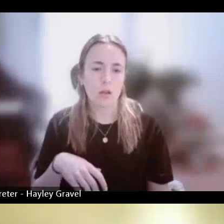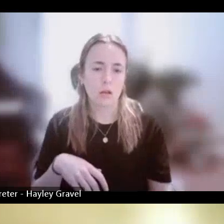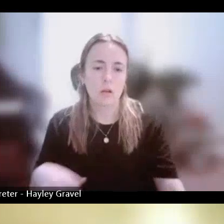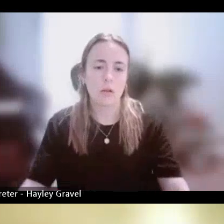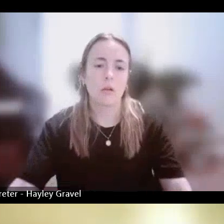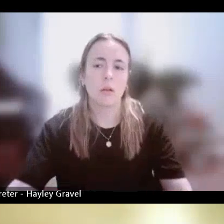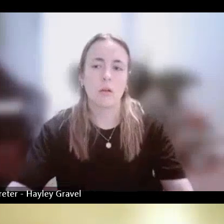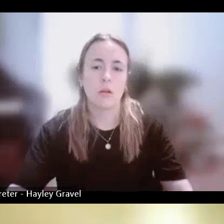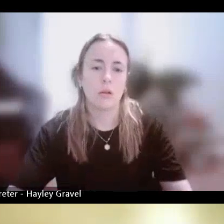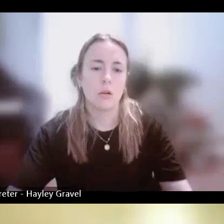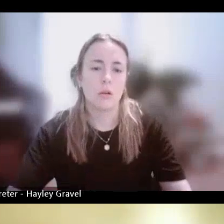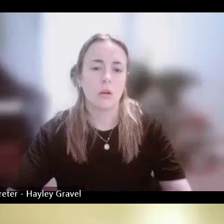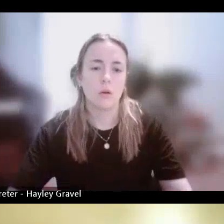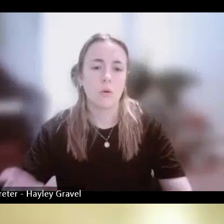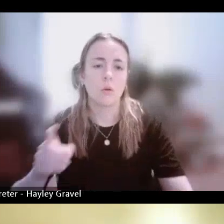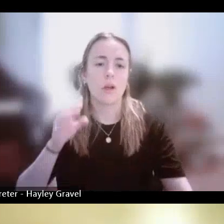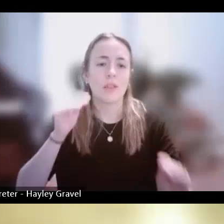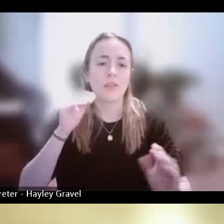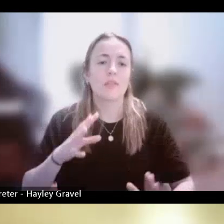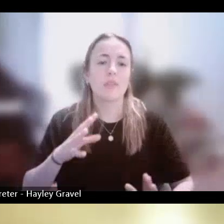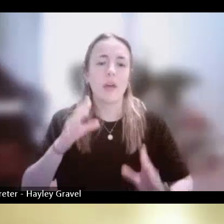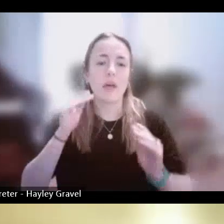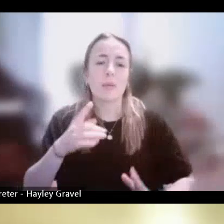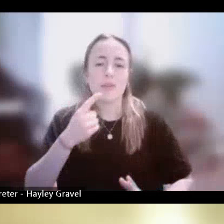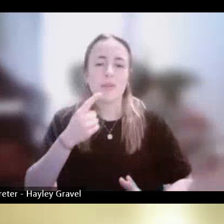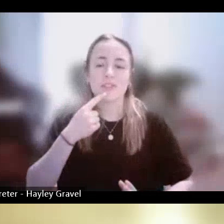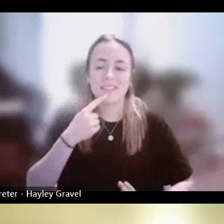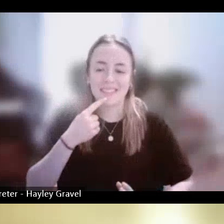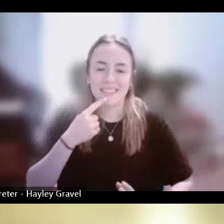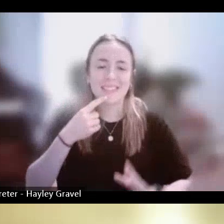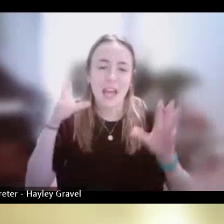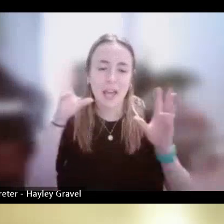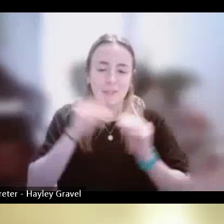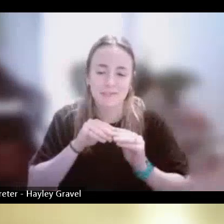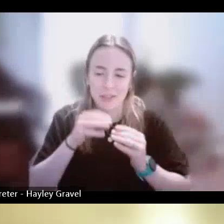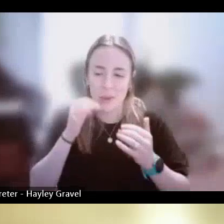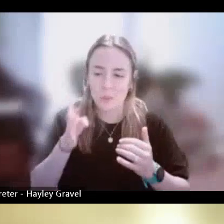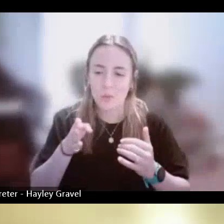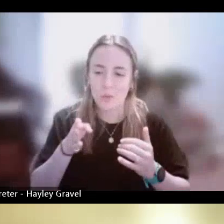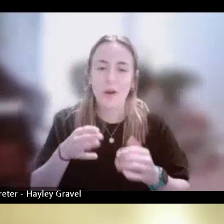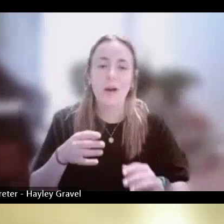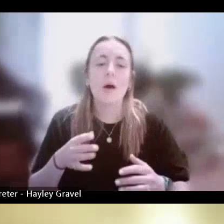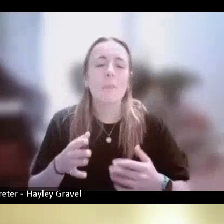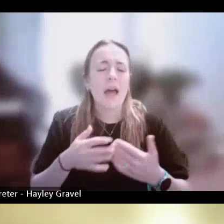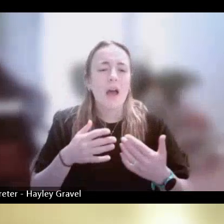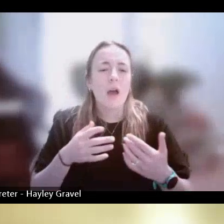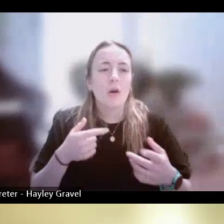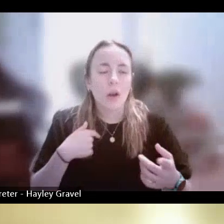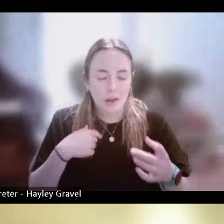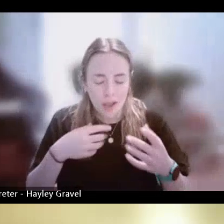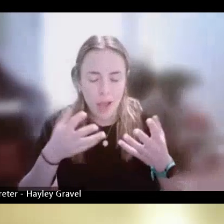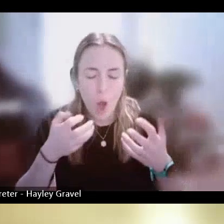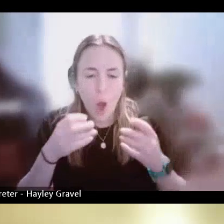It's 5:48. We come back at 6:30. No, let's come. Yeah, let's come back at 5:45. We'll come back at